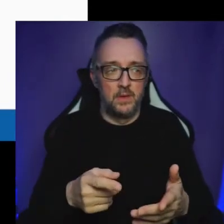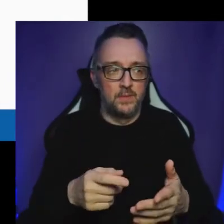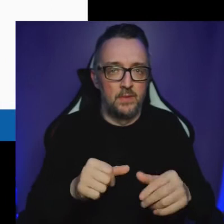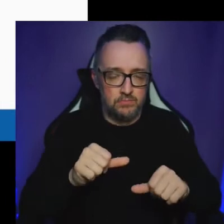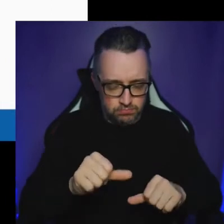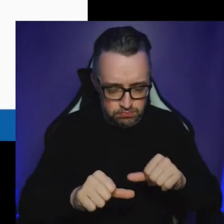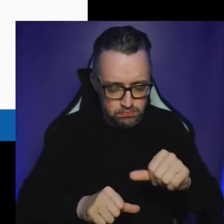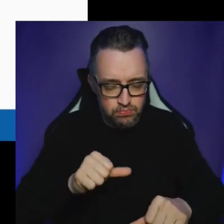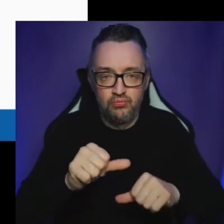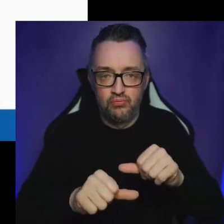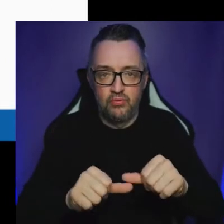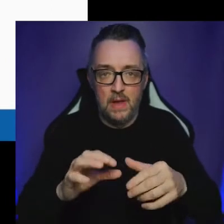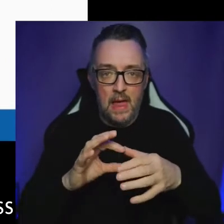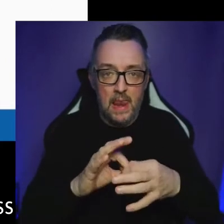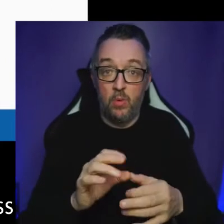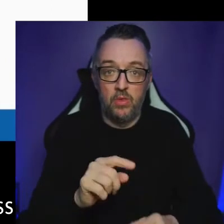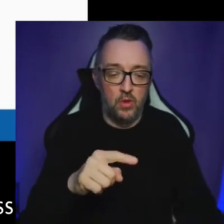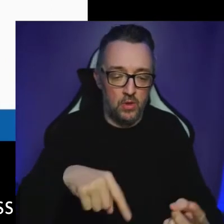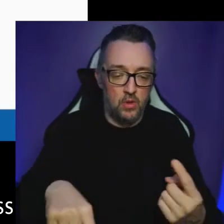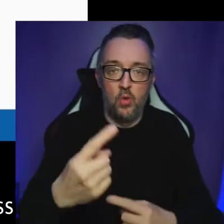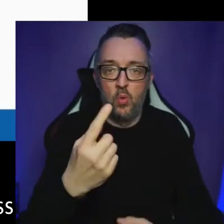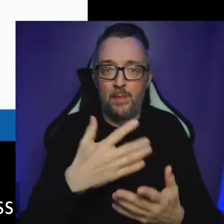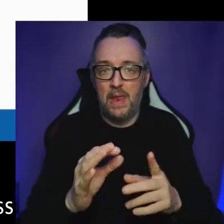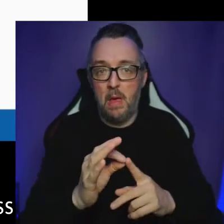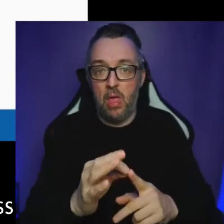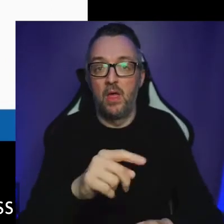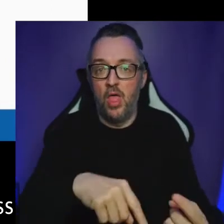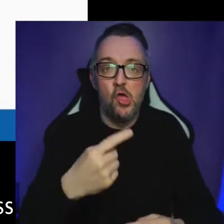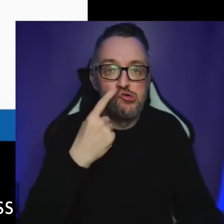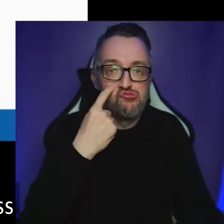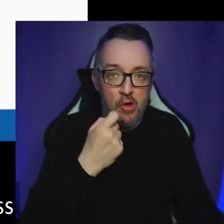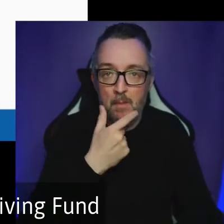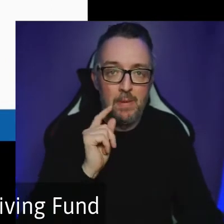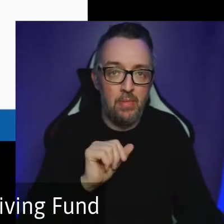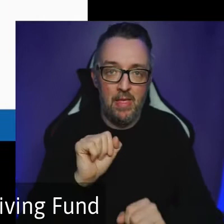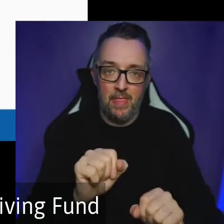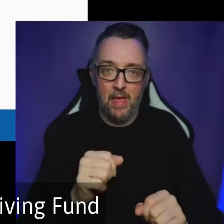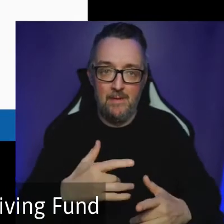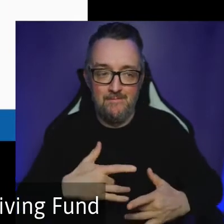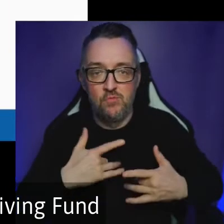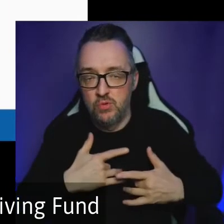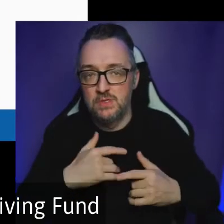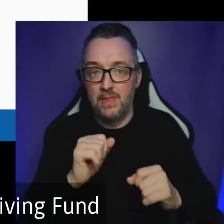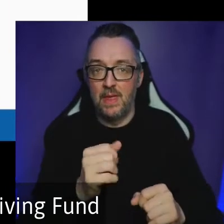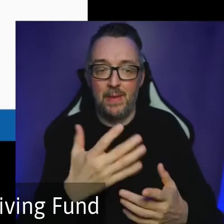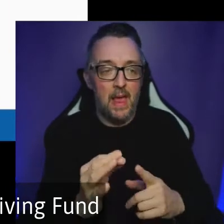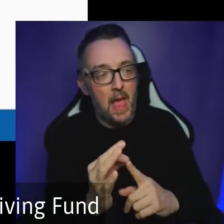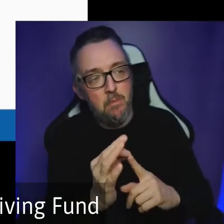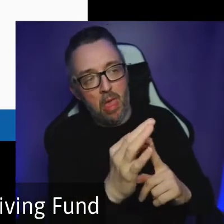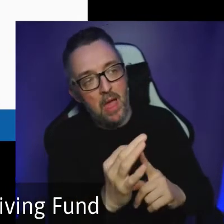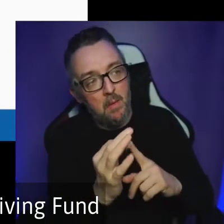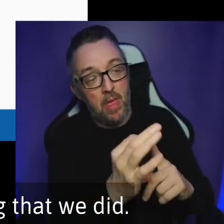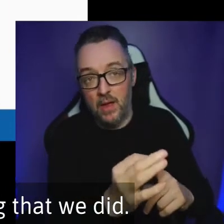around the people who were applying, the young people who were in this process, who were kind of applying for the Independent Living